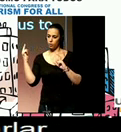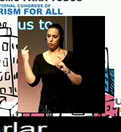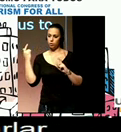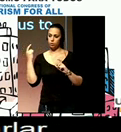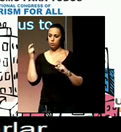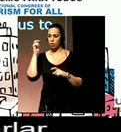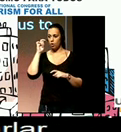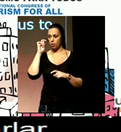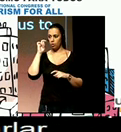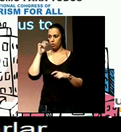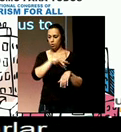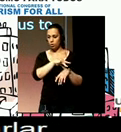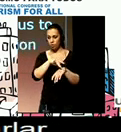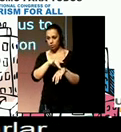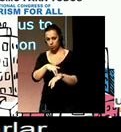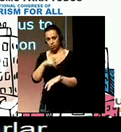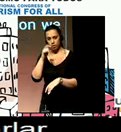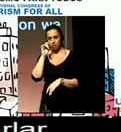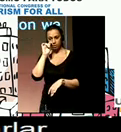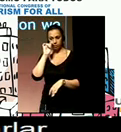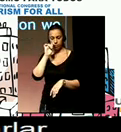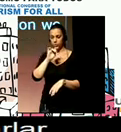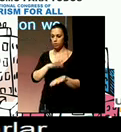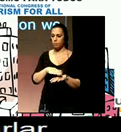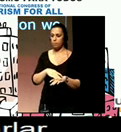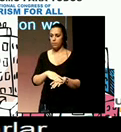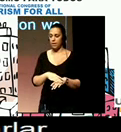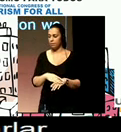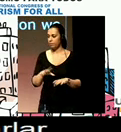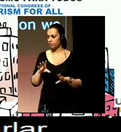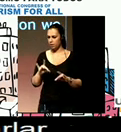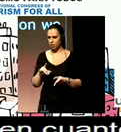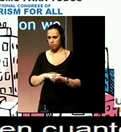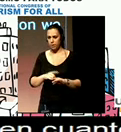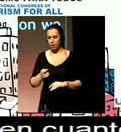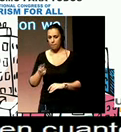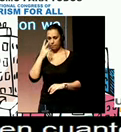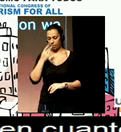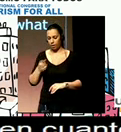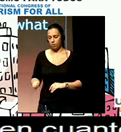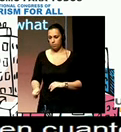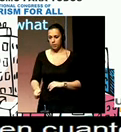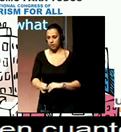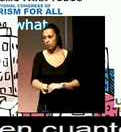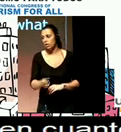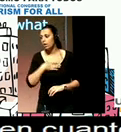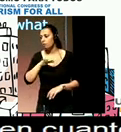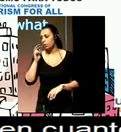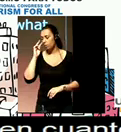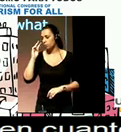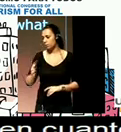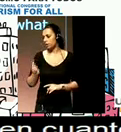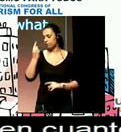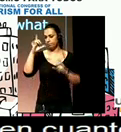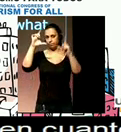we give as we go from country to country? And to what extent can it reflect, as in the top slide here, which is in Mantova in